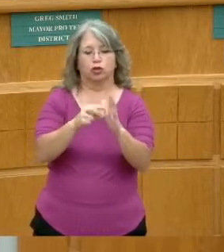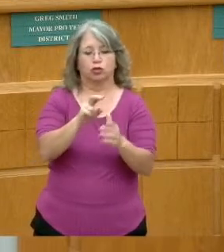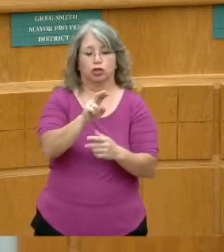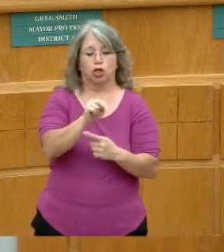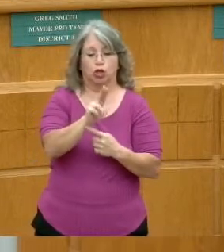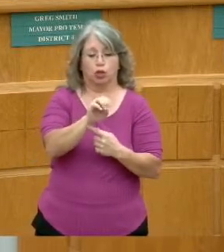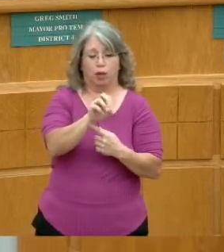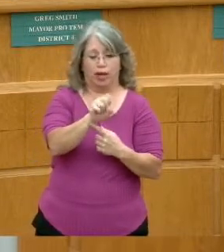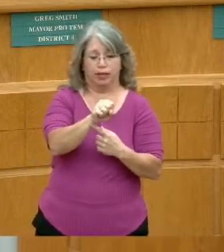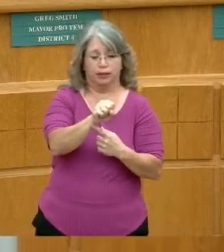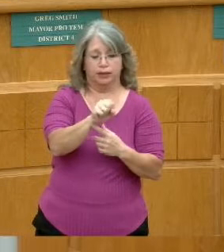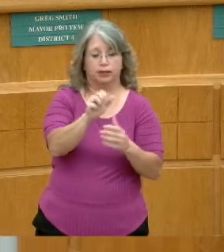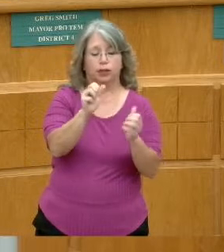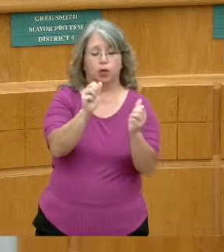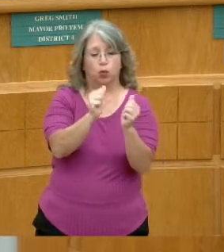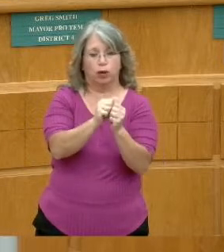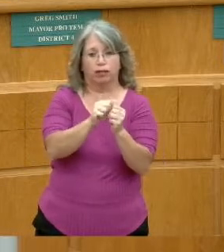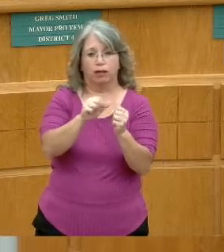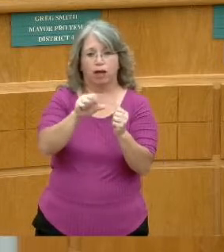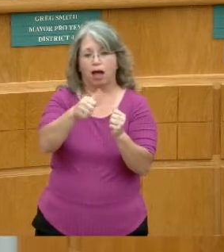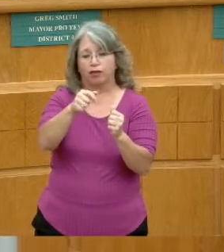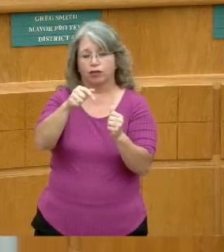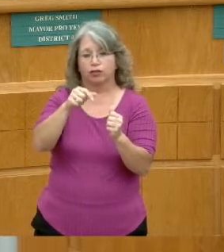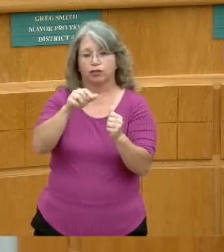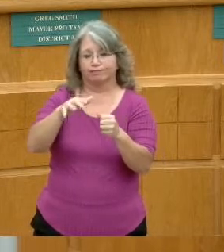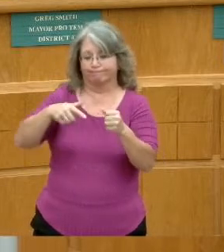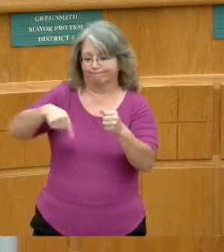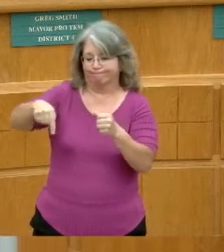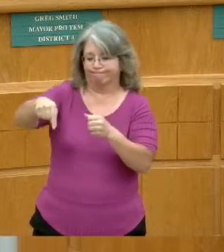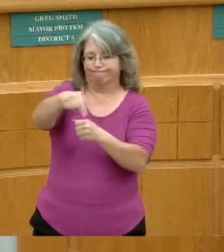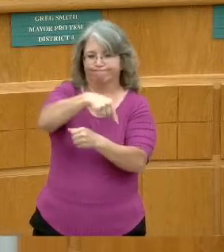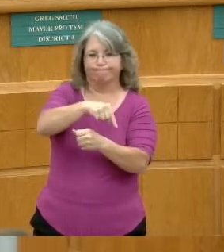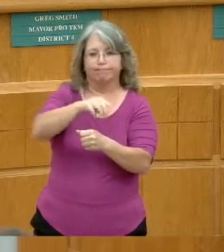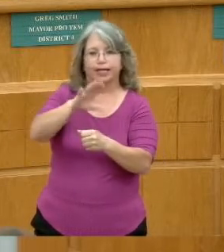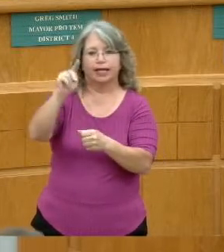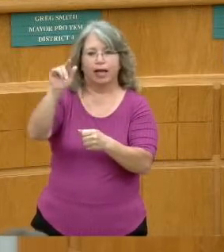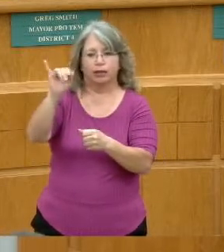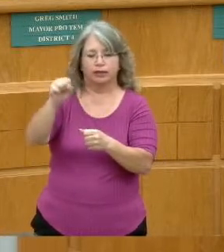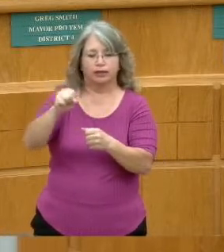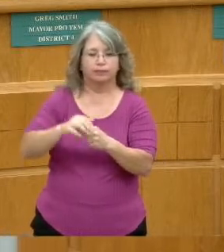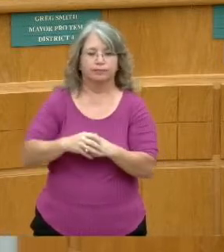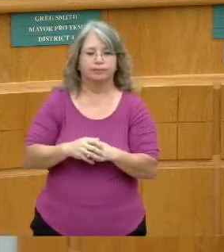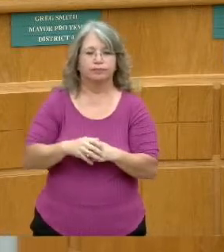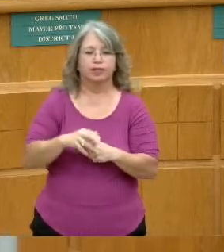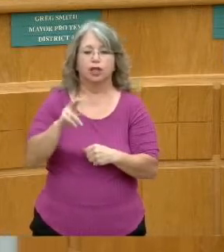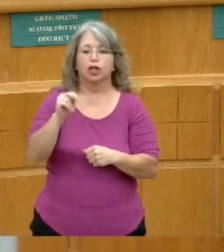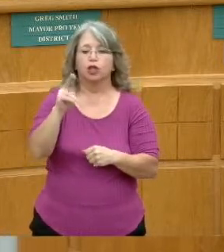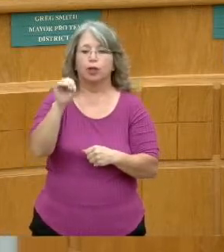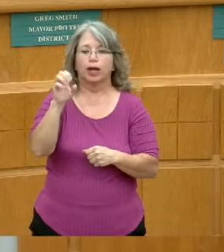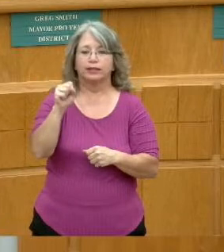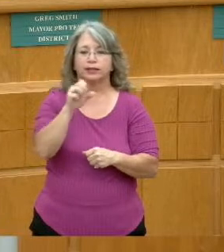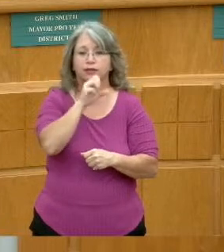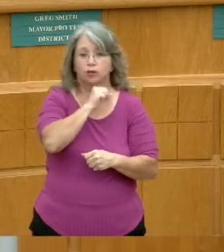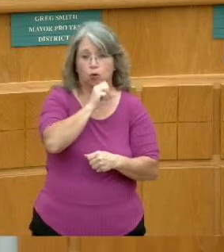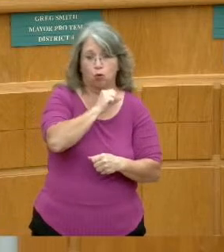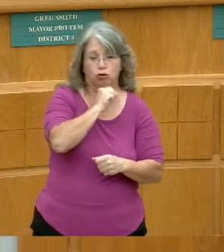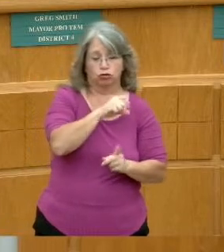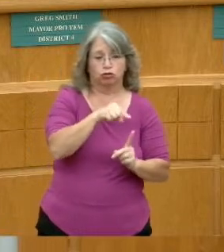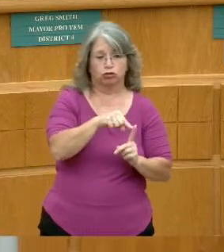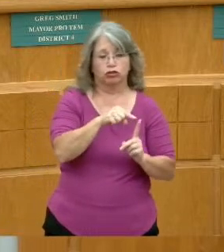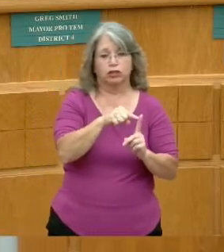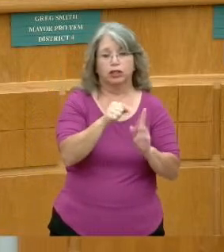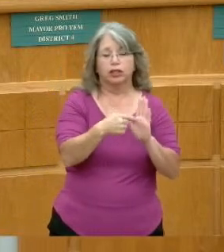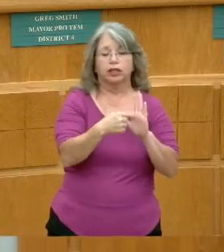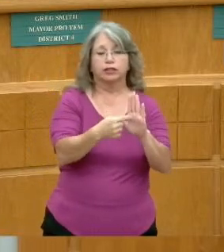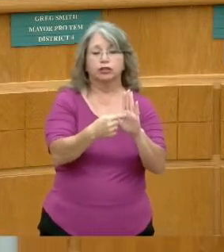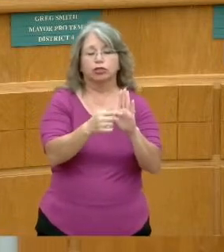in this one, Nueces is in orange. And again, what this shows, that large peak, that's from the outbreaks. It shows that Nueces